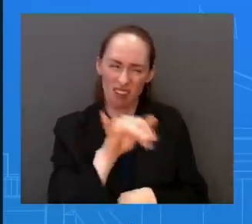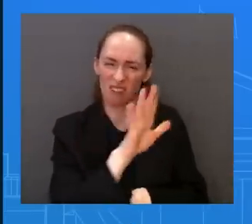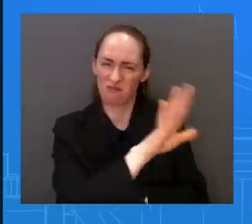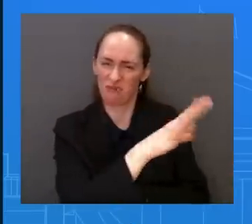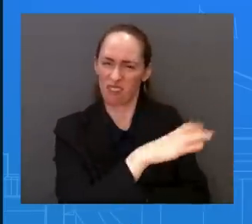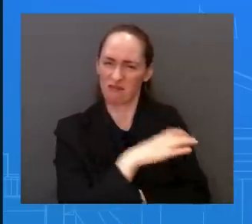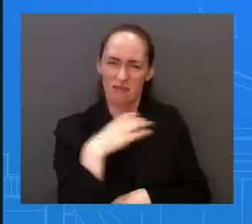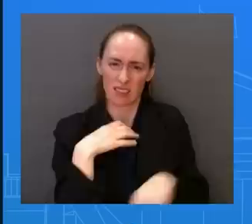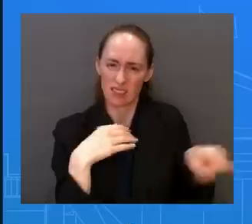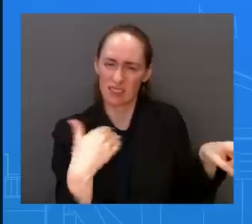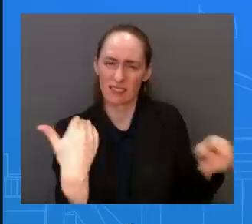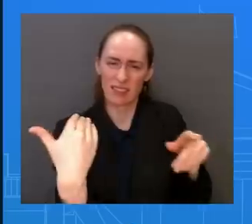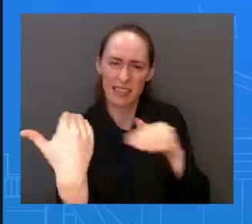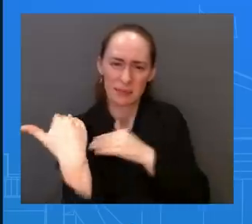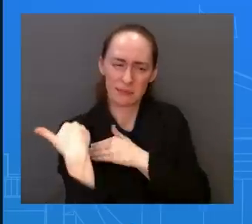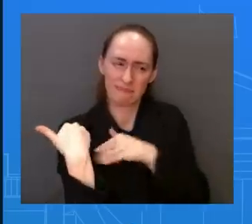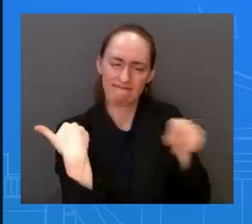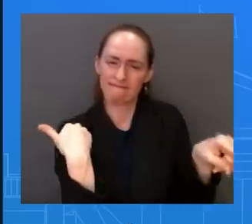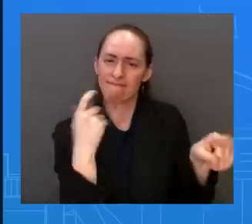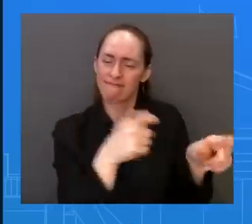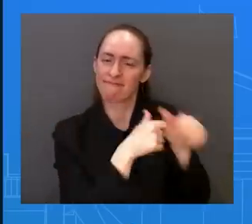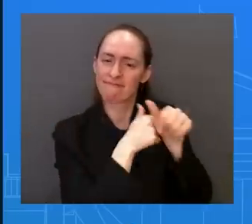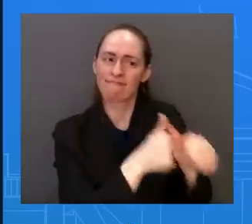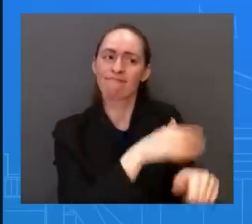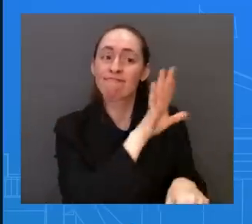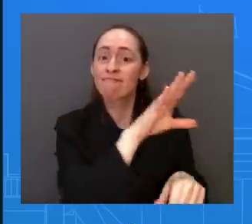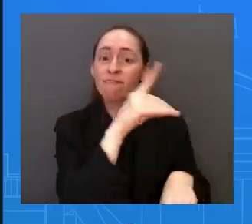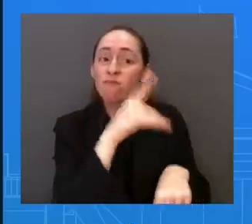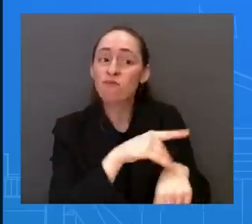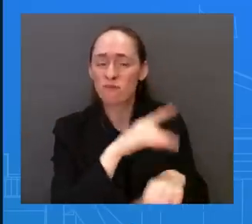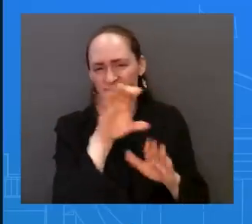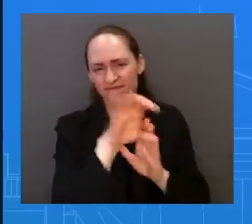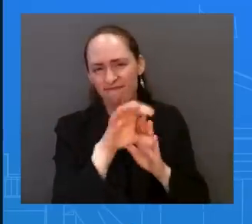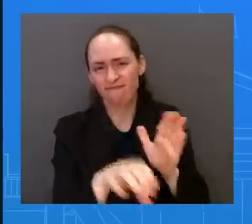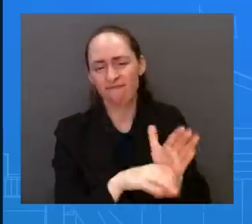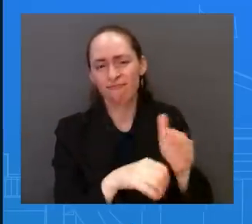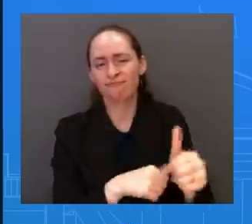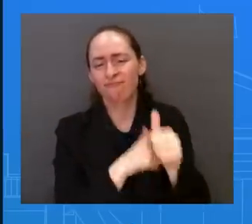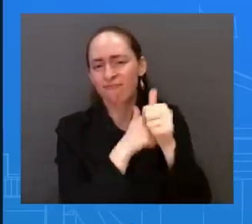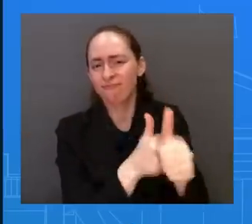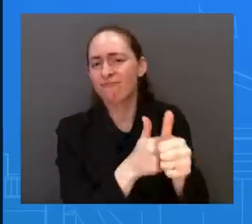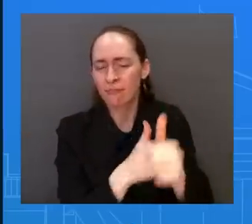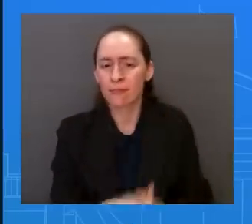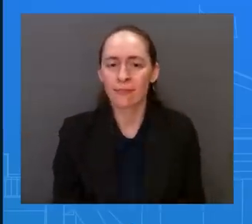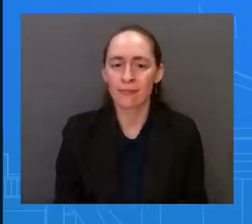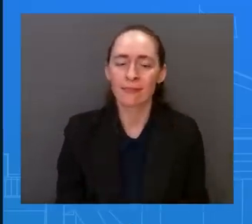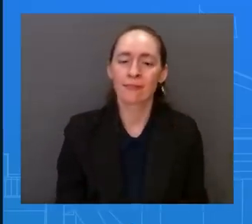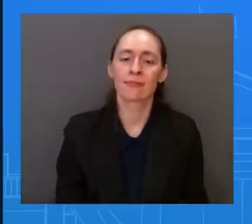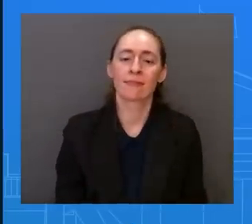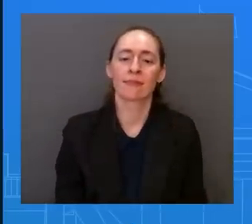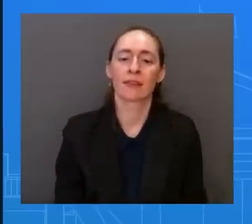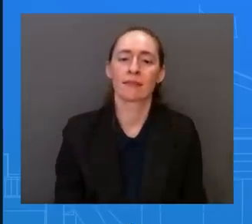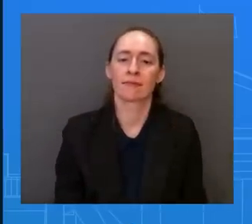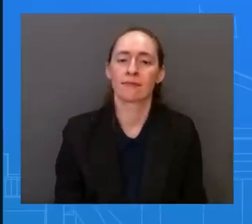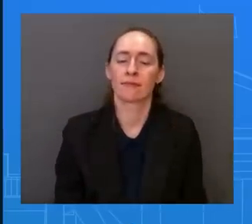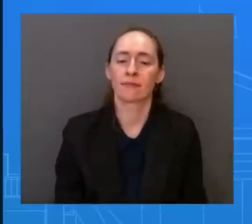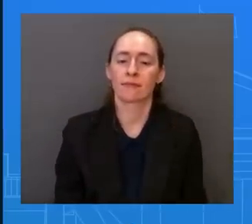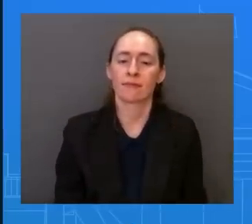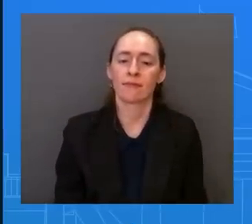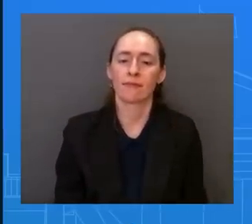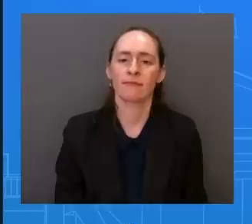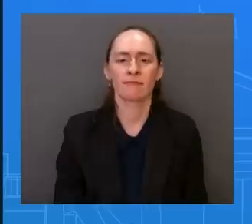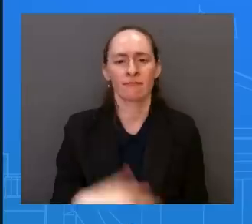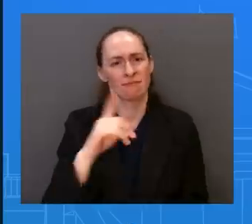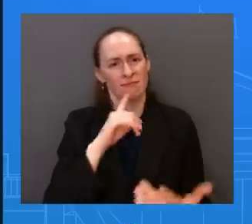it. Not only because it's a bedrock of American stability, it's something that our adversaries